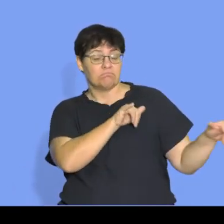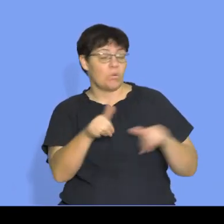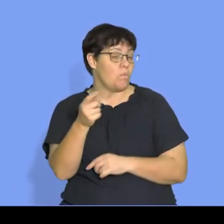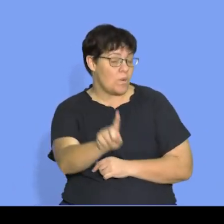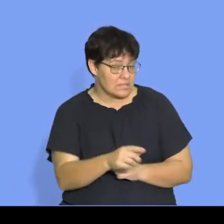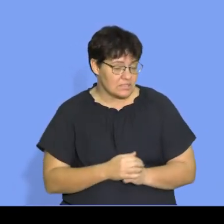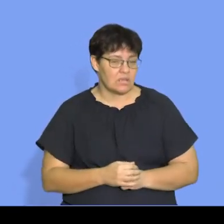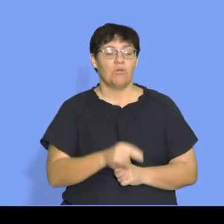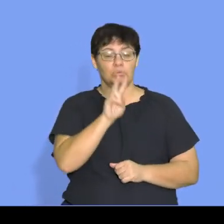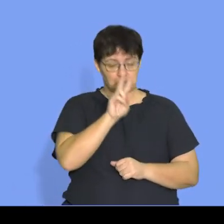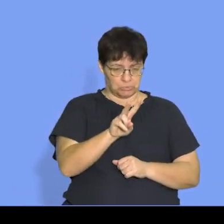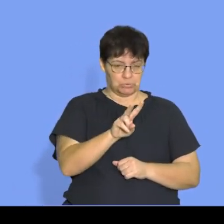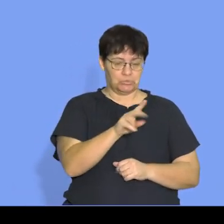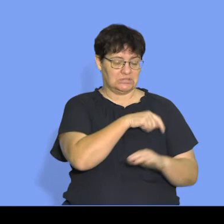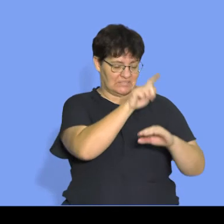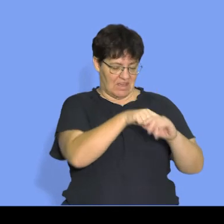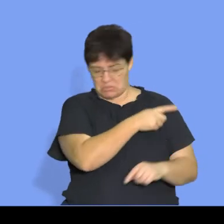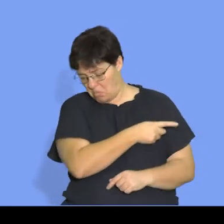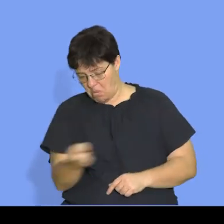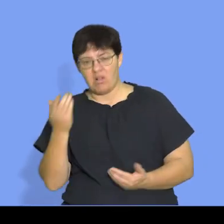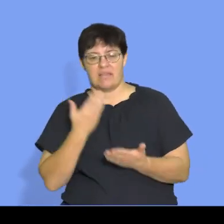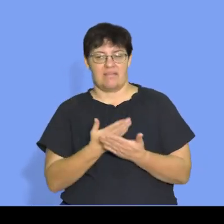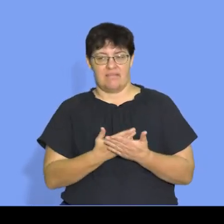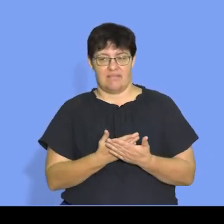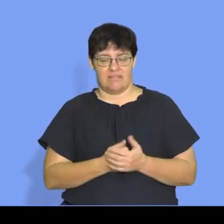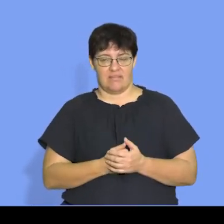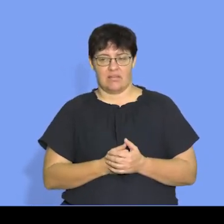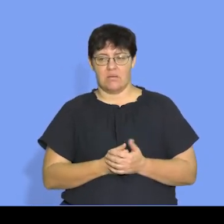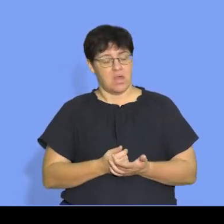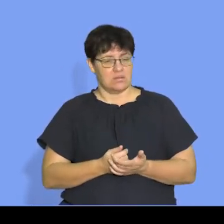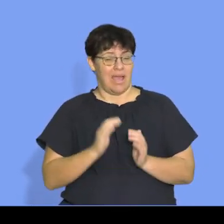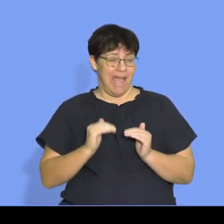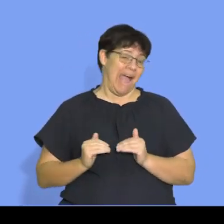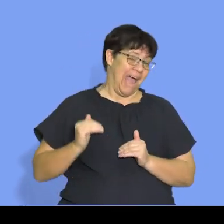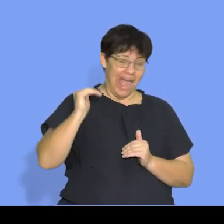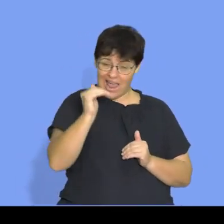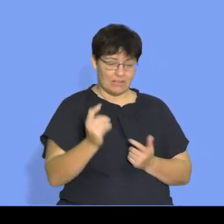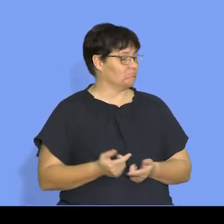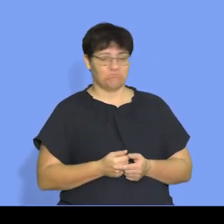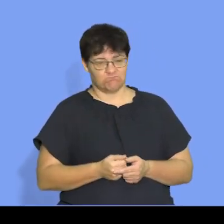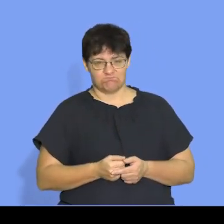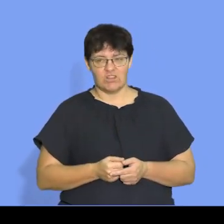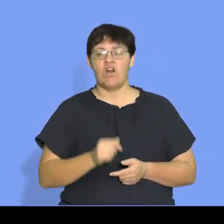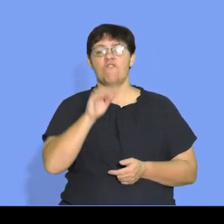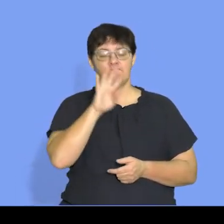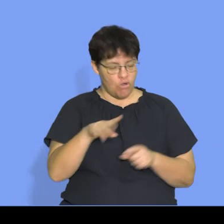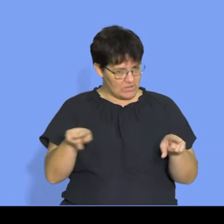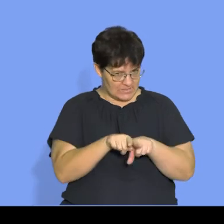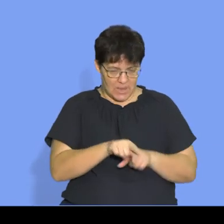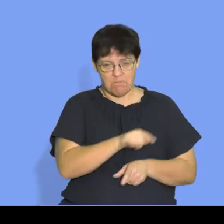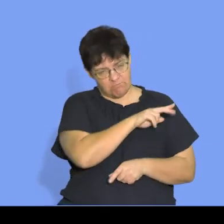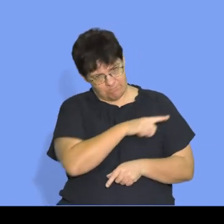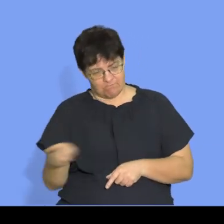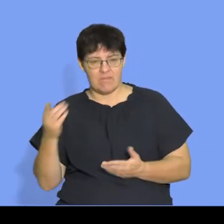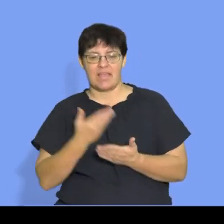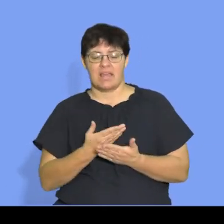here, 2 is divisible in all of them, but that's not the highest common factor. 4 is also divisible in all of